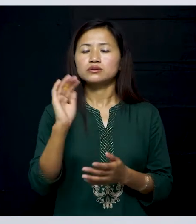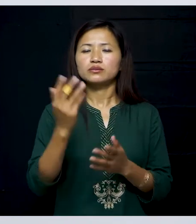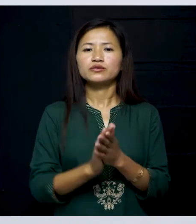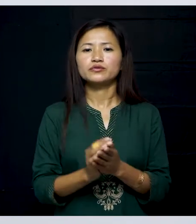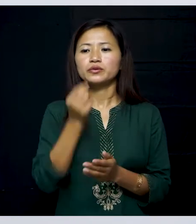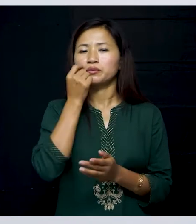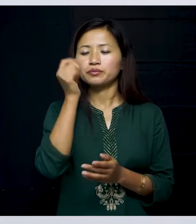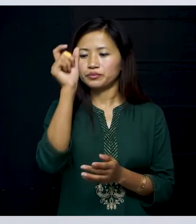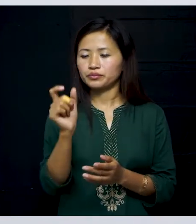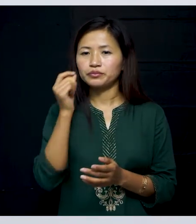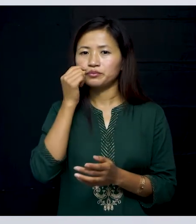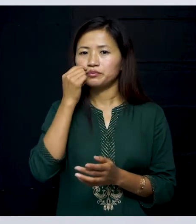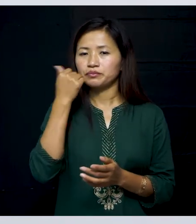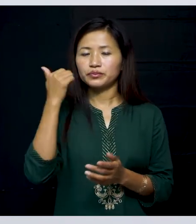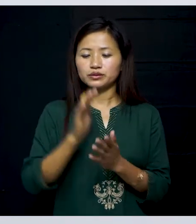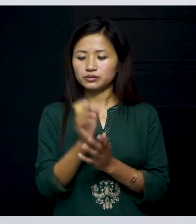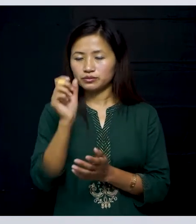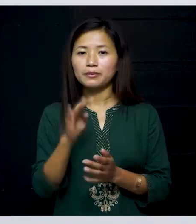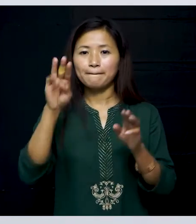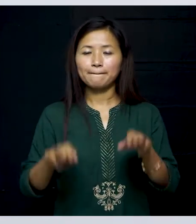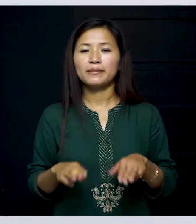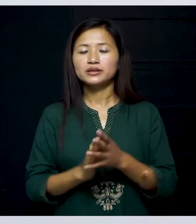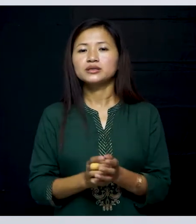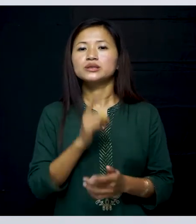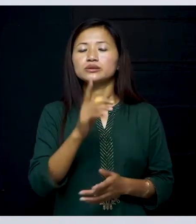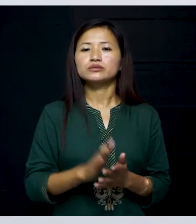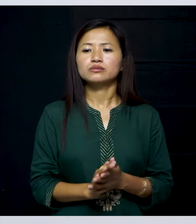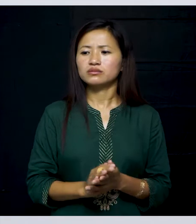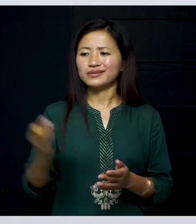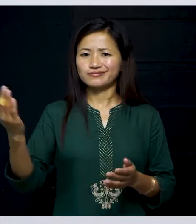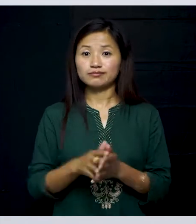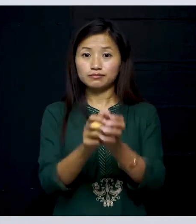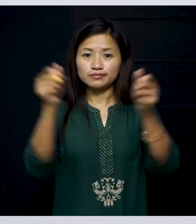told you, or you might have come across this from the newspapers. We